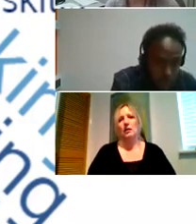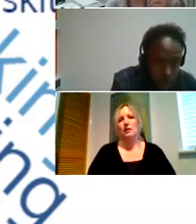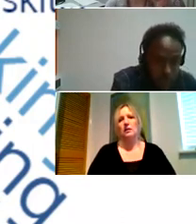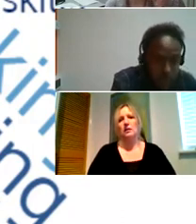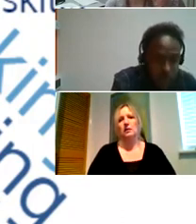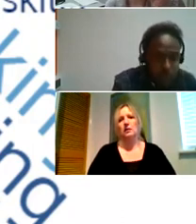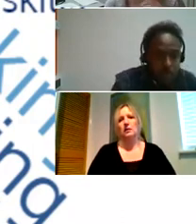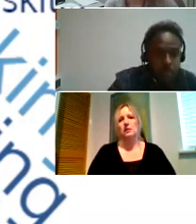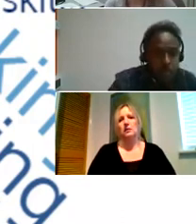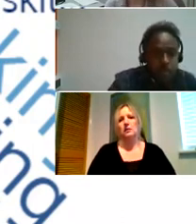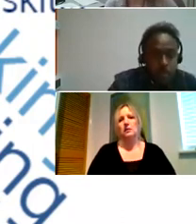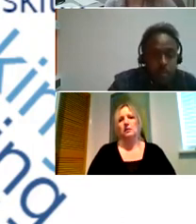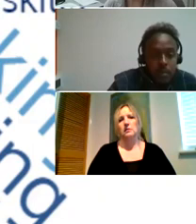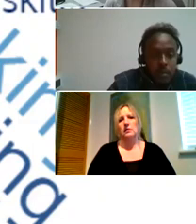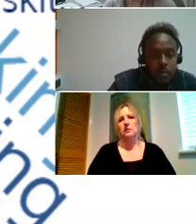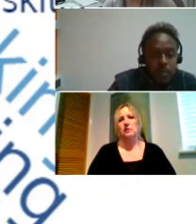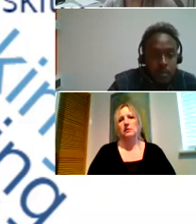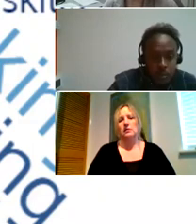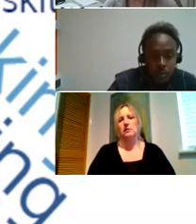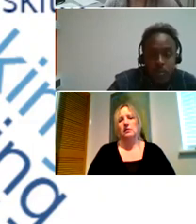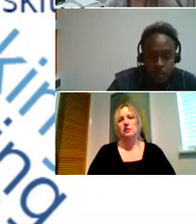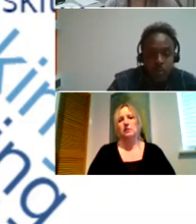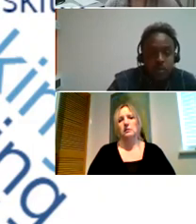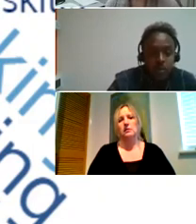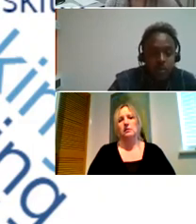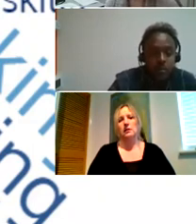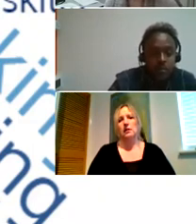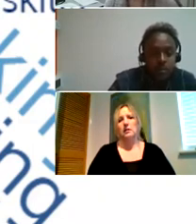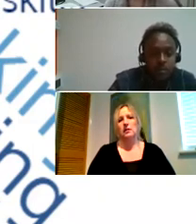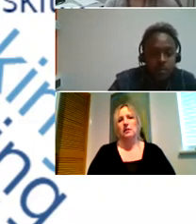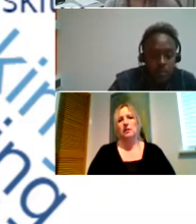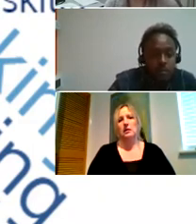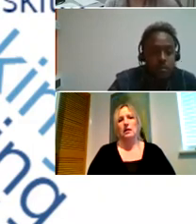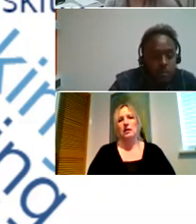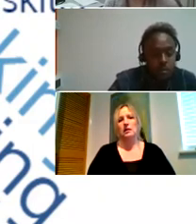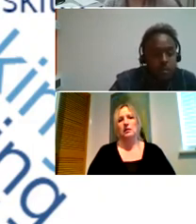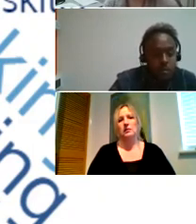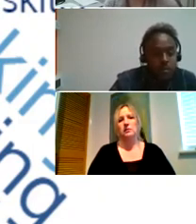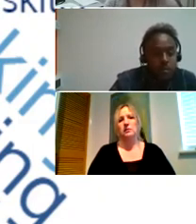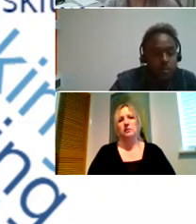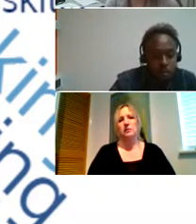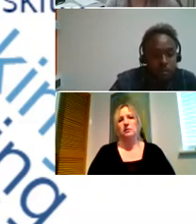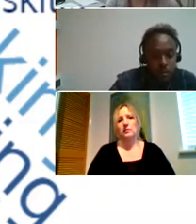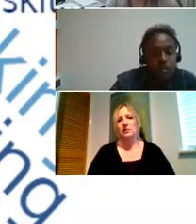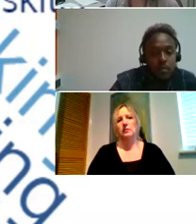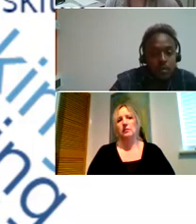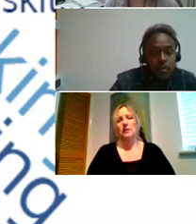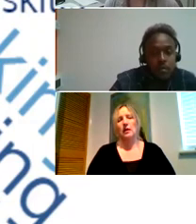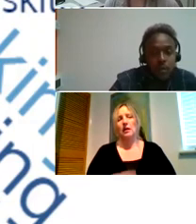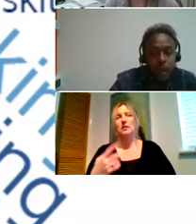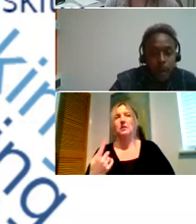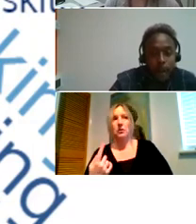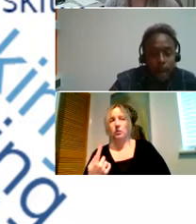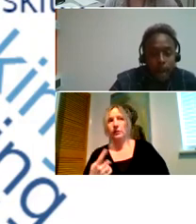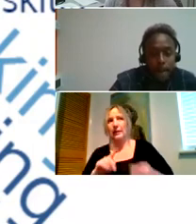We look at the demand and we adjust our provision accordingly. So for example,